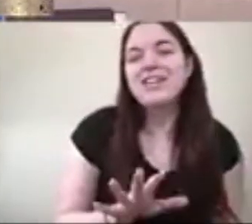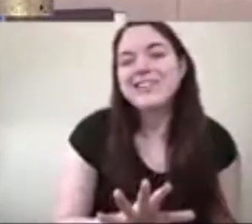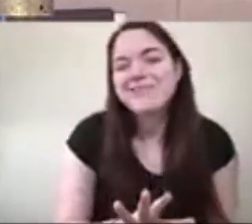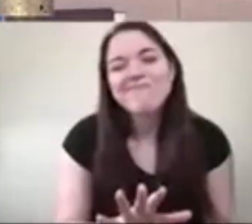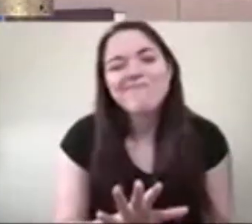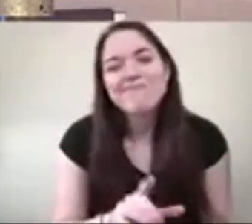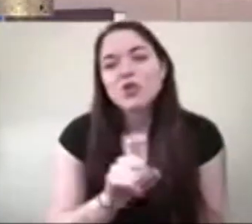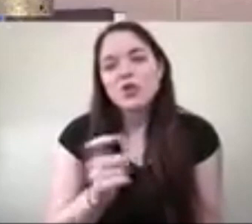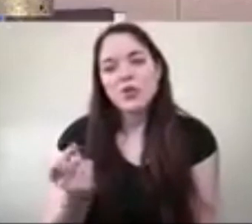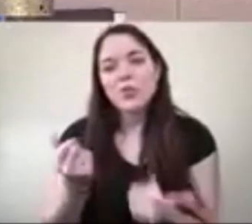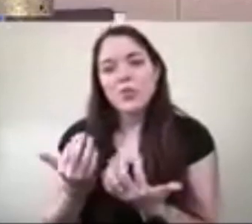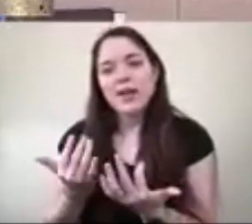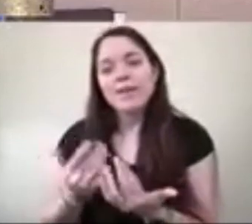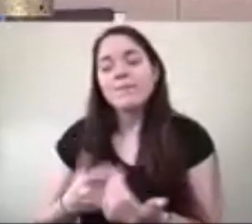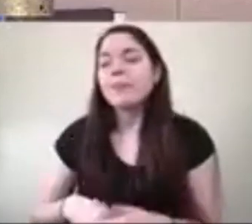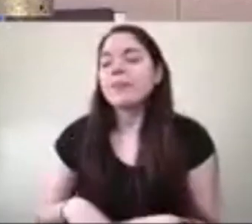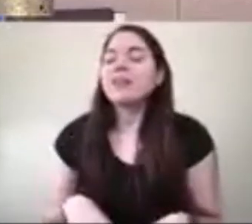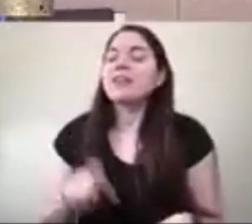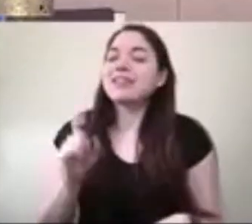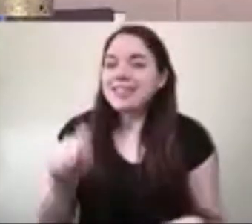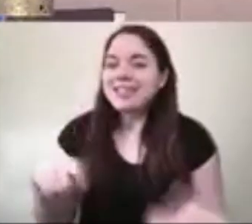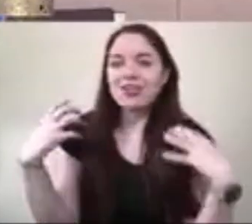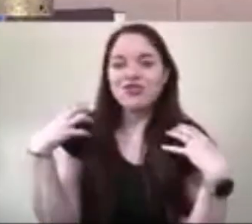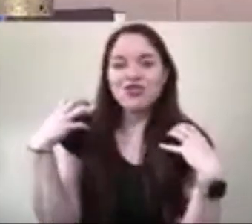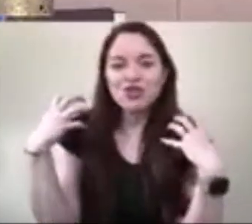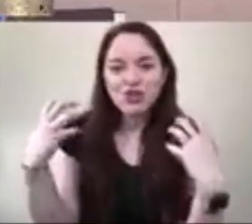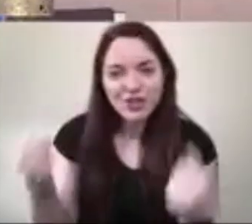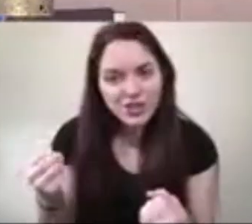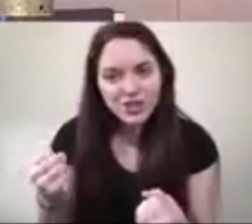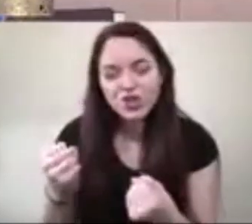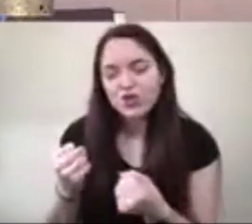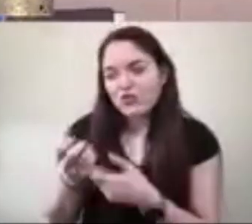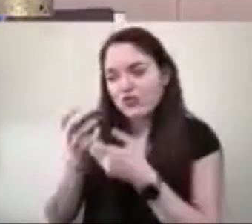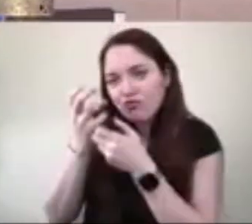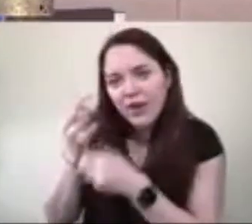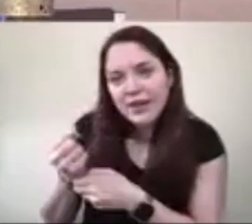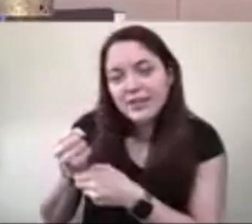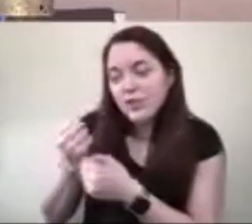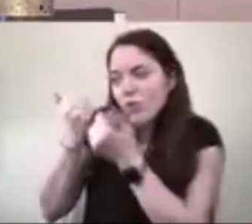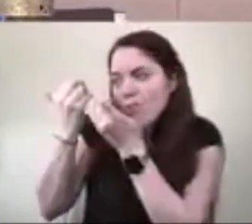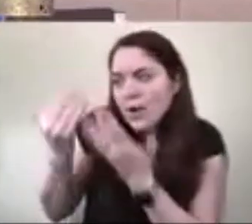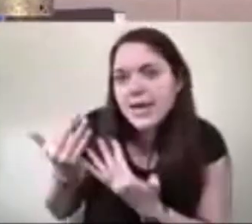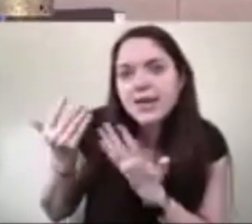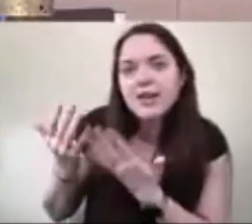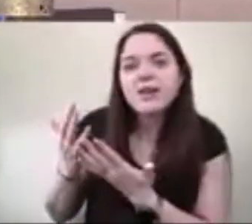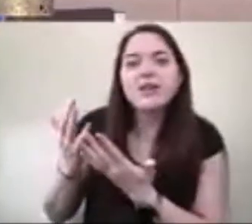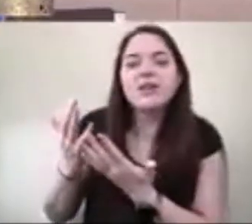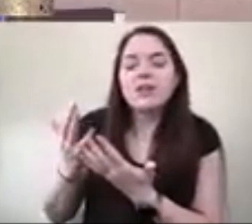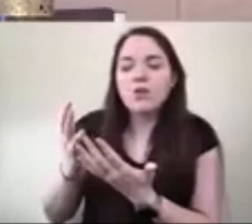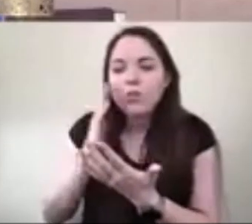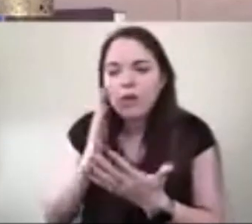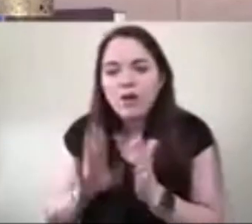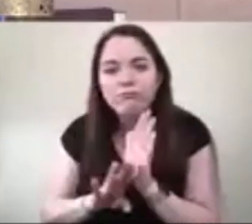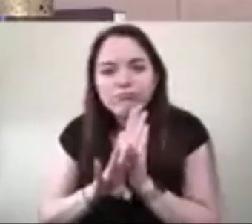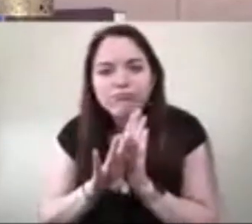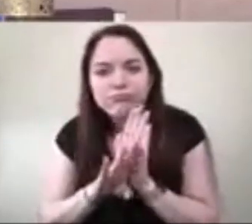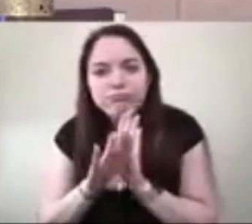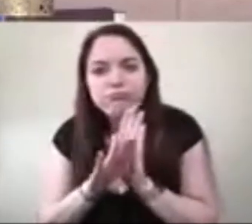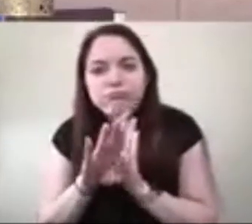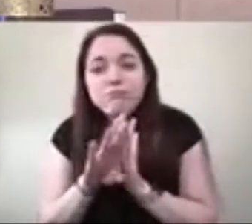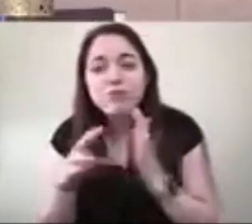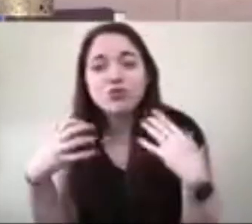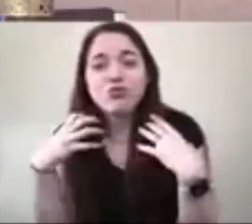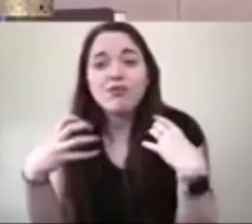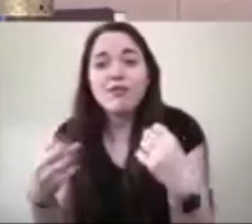in the waiting there will be a strengthening that could be so important. There's a humility here.